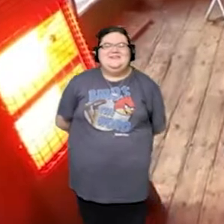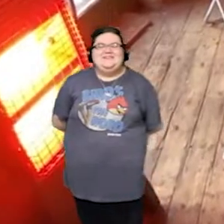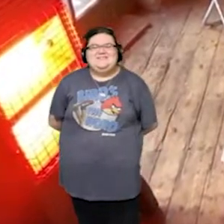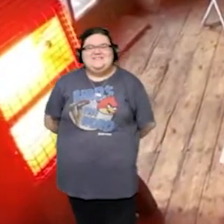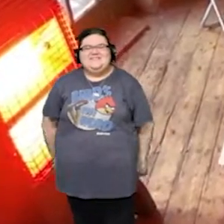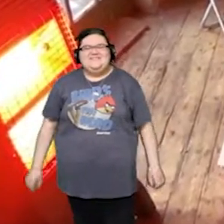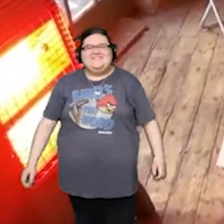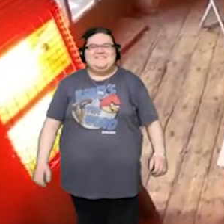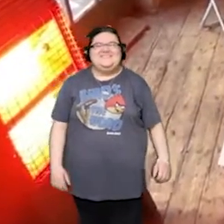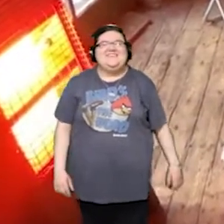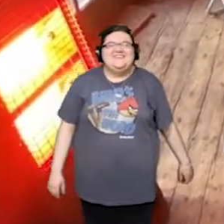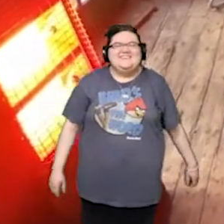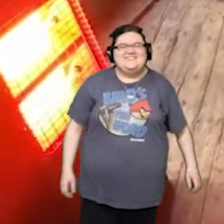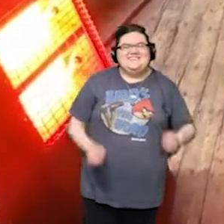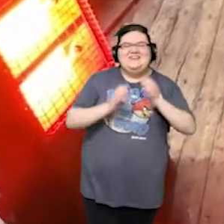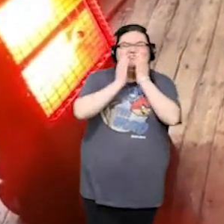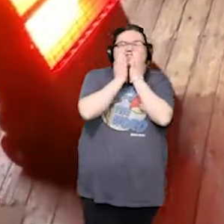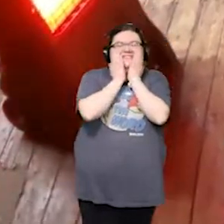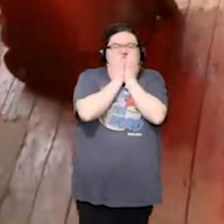this. For views